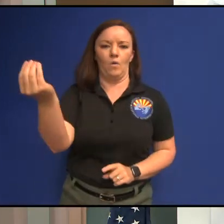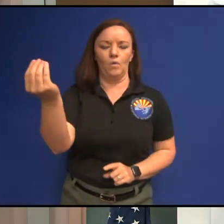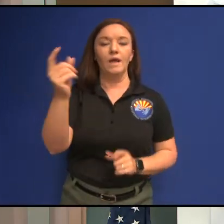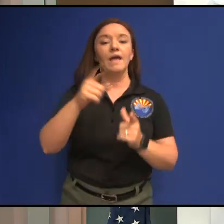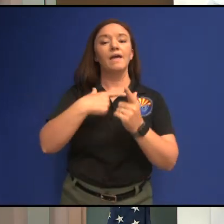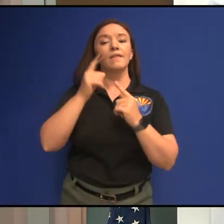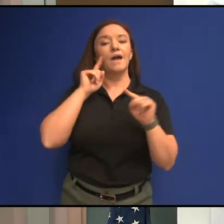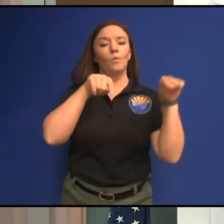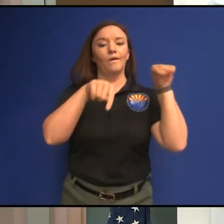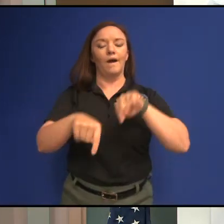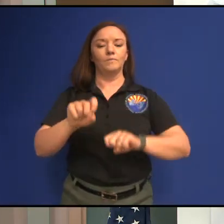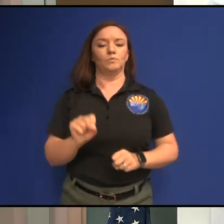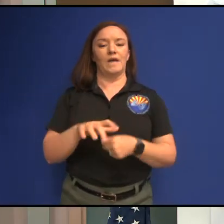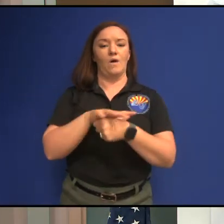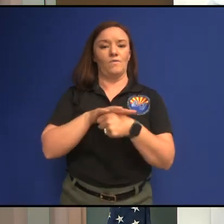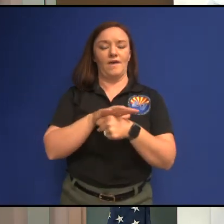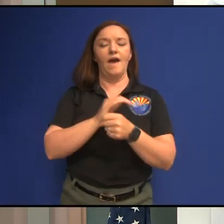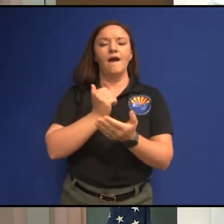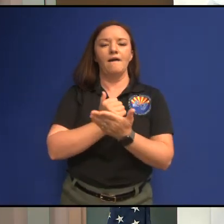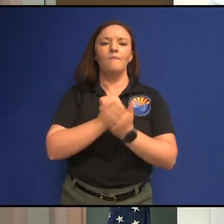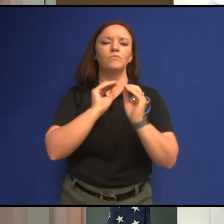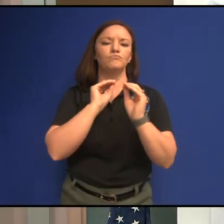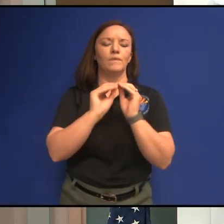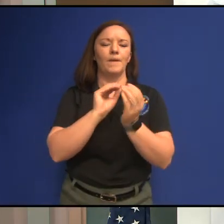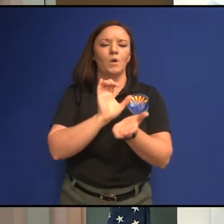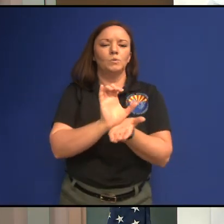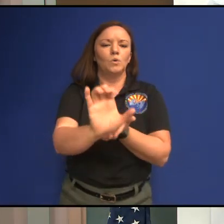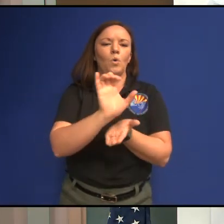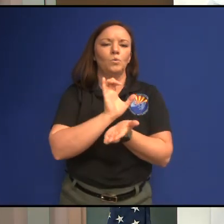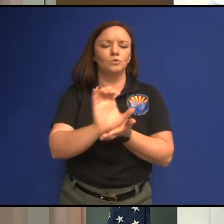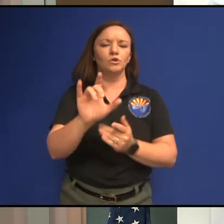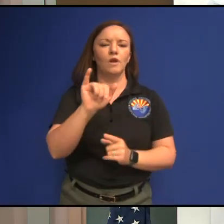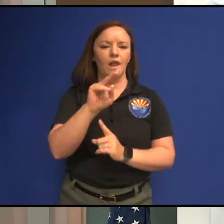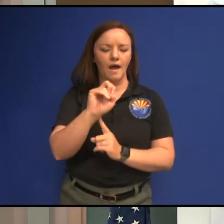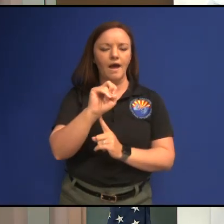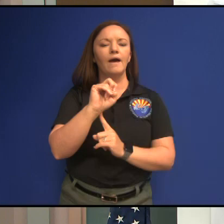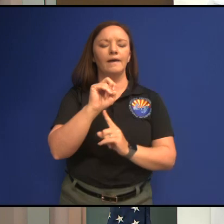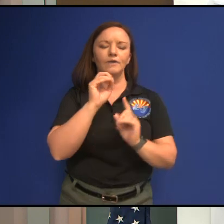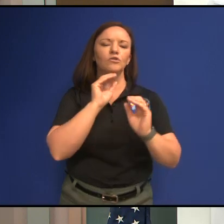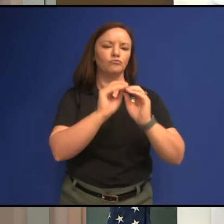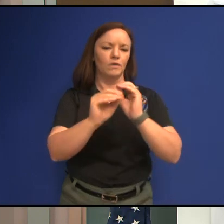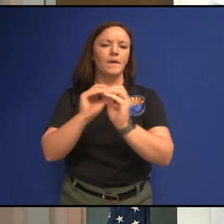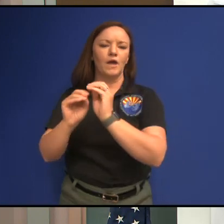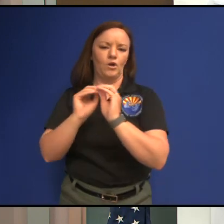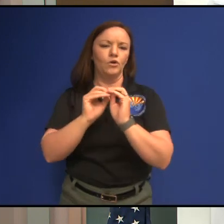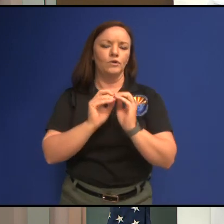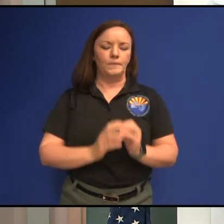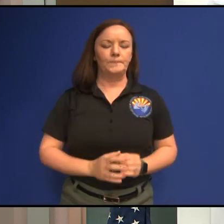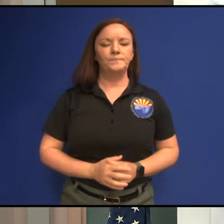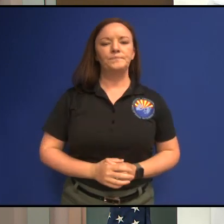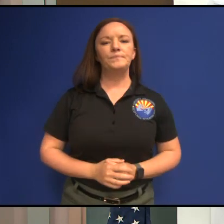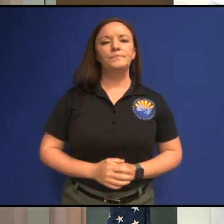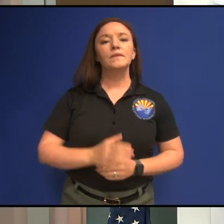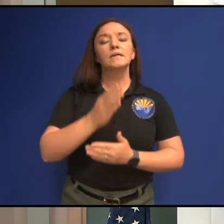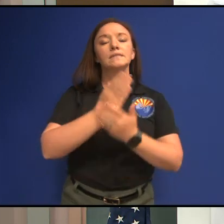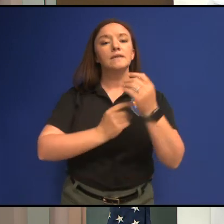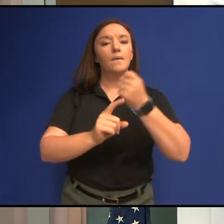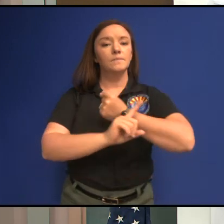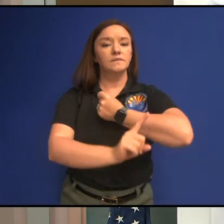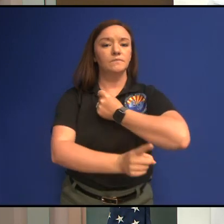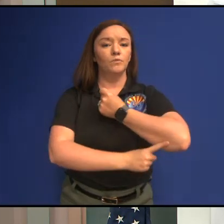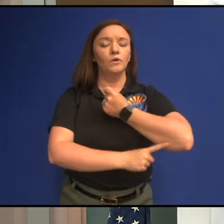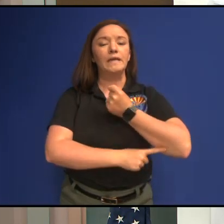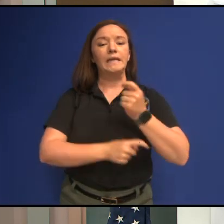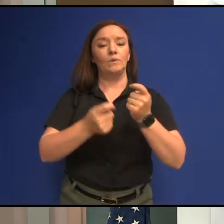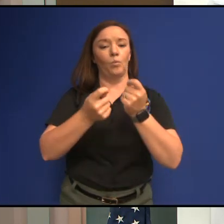help us start dealing with these other dozer lines and suppression repair. We still have a little bit of debris removal happening